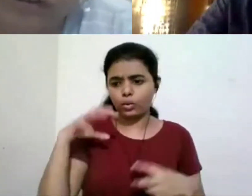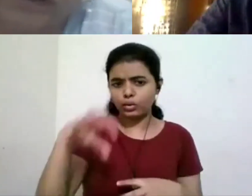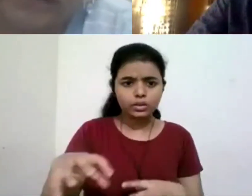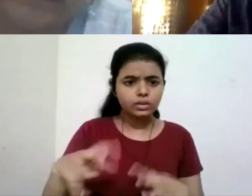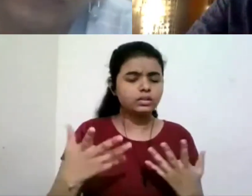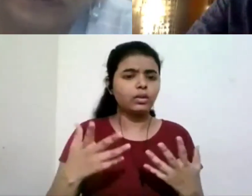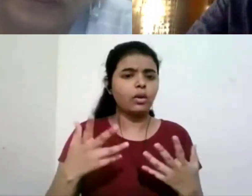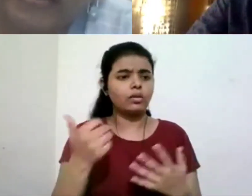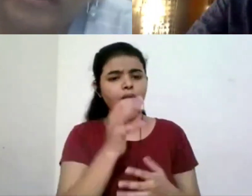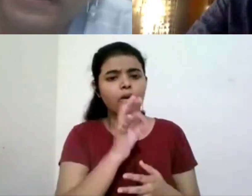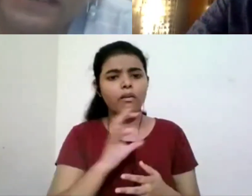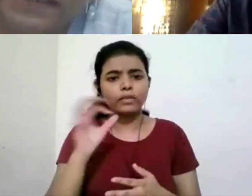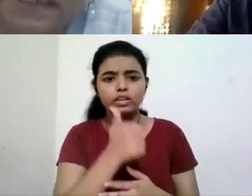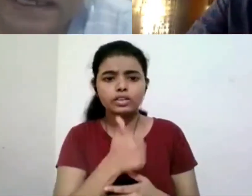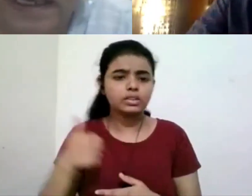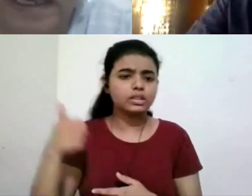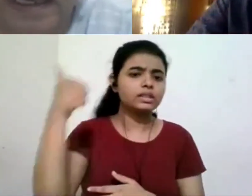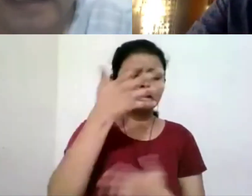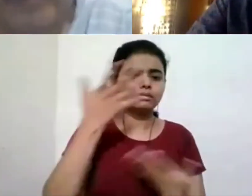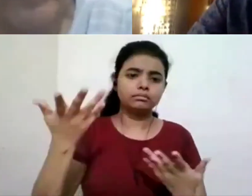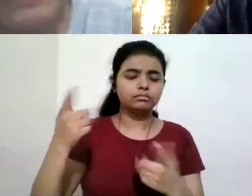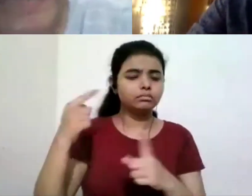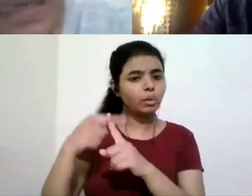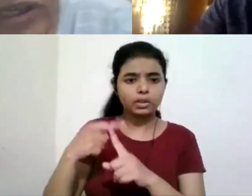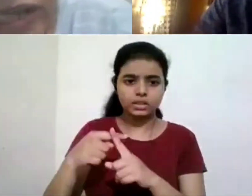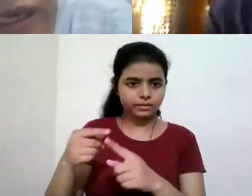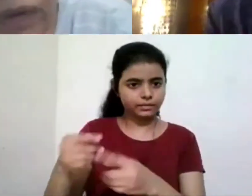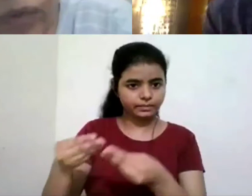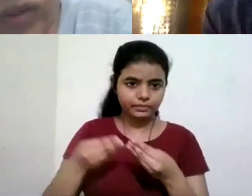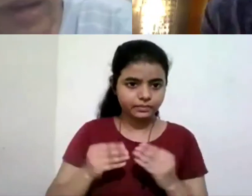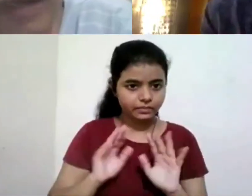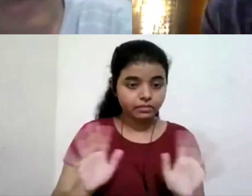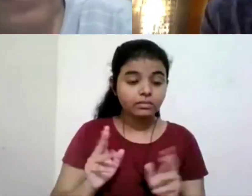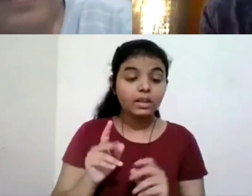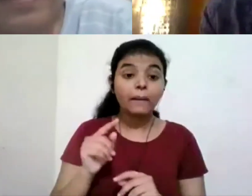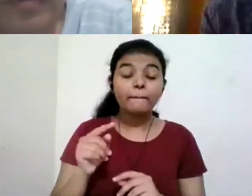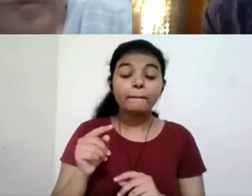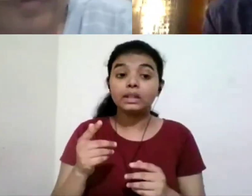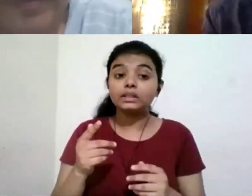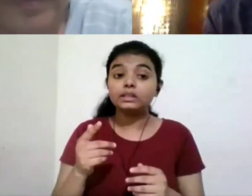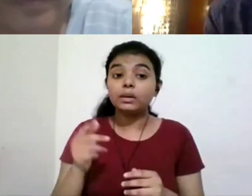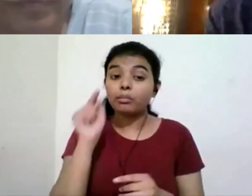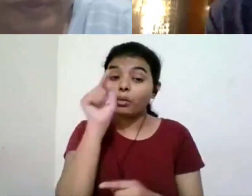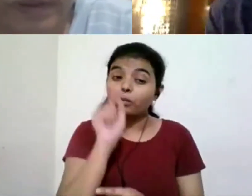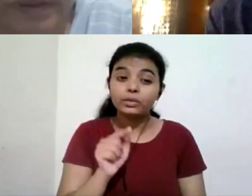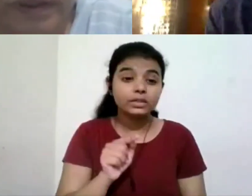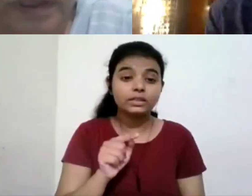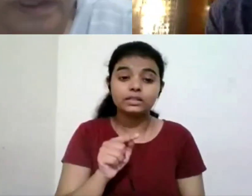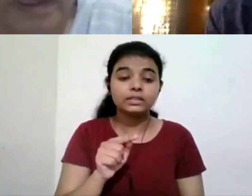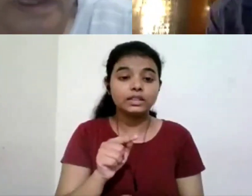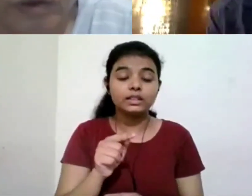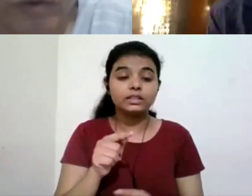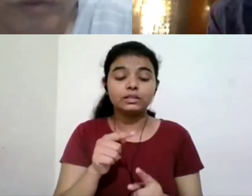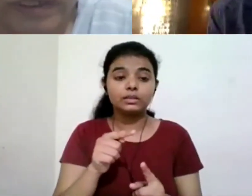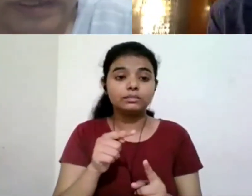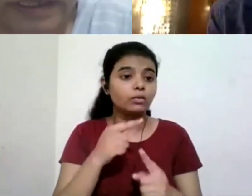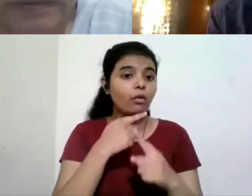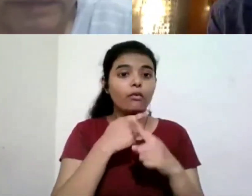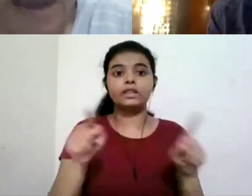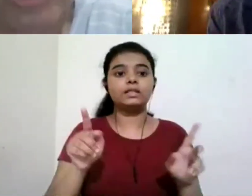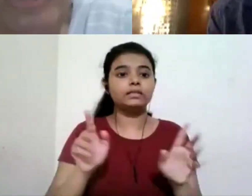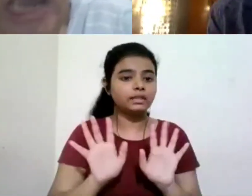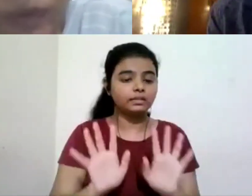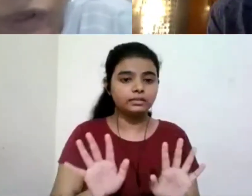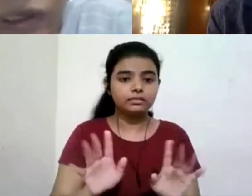official agencies, the reasoning which came in was very offensive. You know,